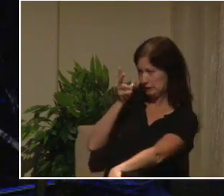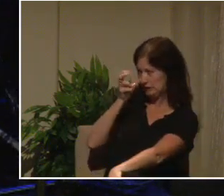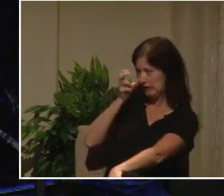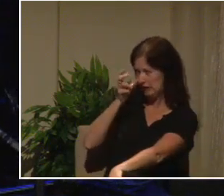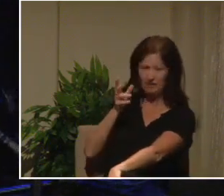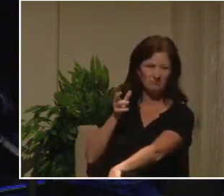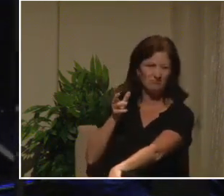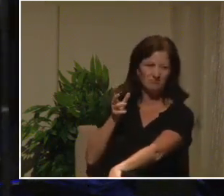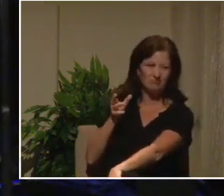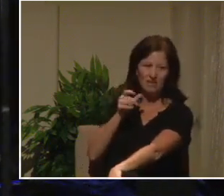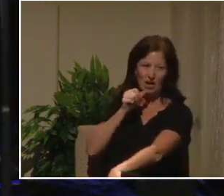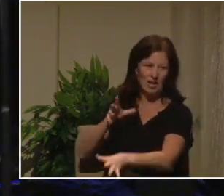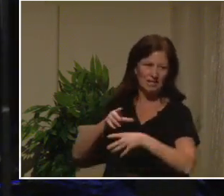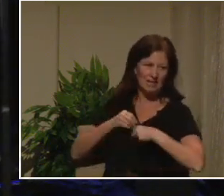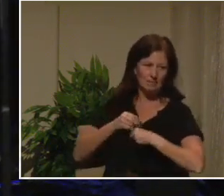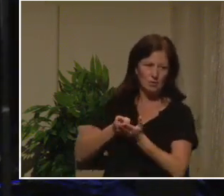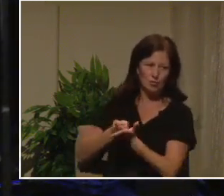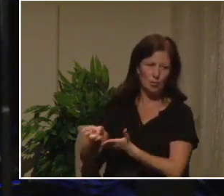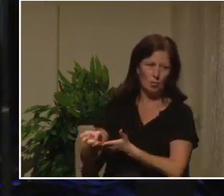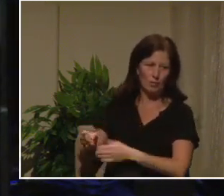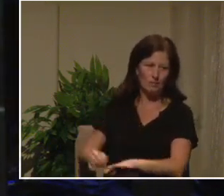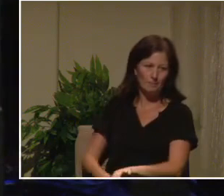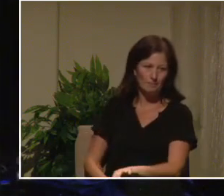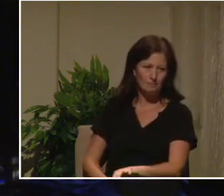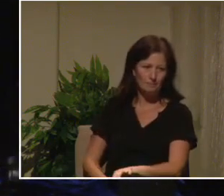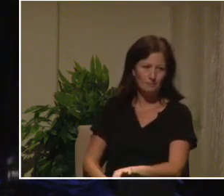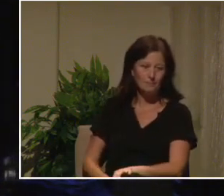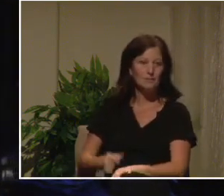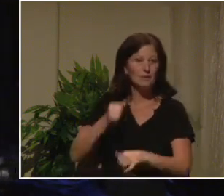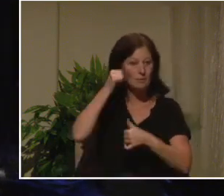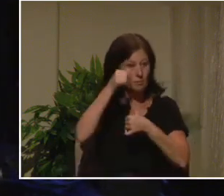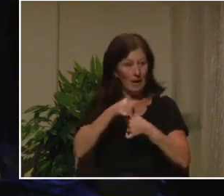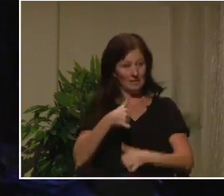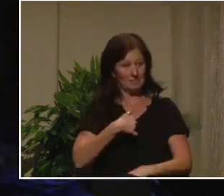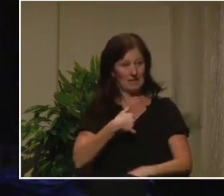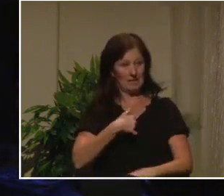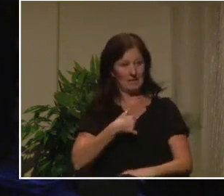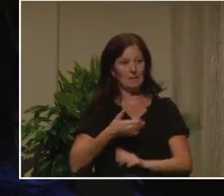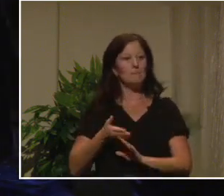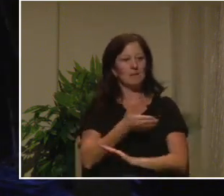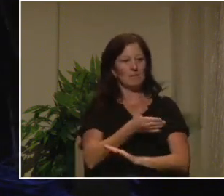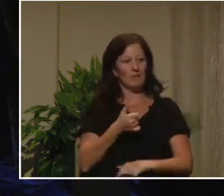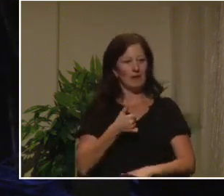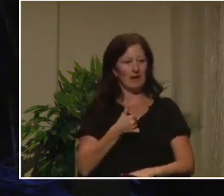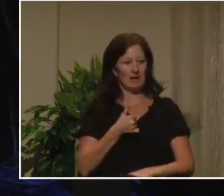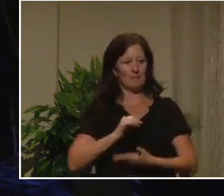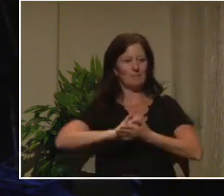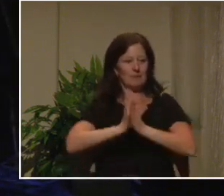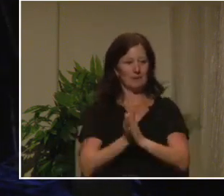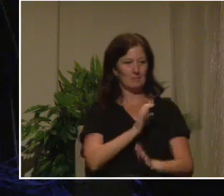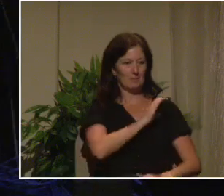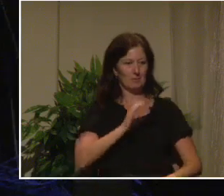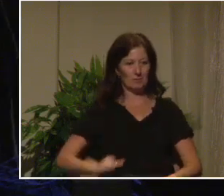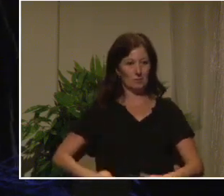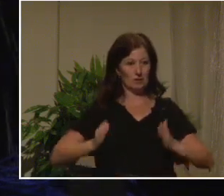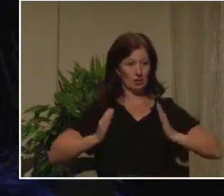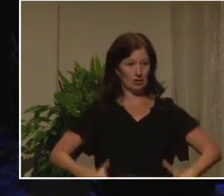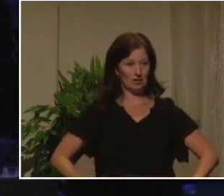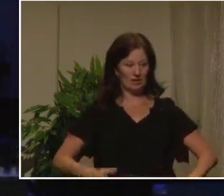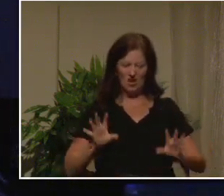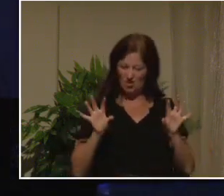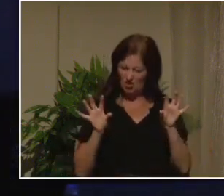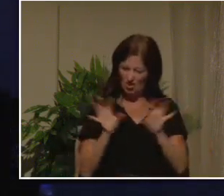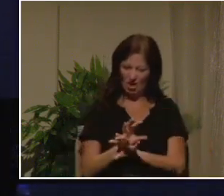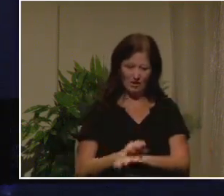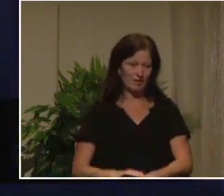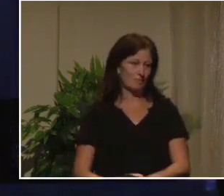it reminds me of my days before Jesus. I was in a dark place. And all you had to say to me was